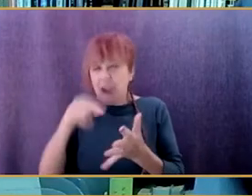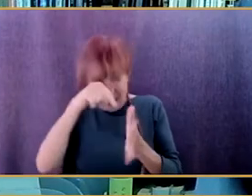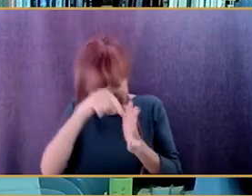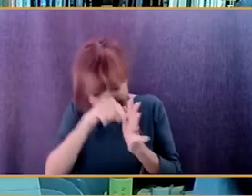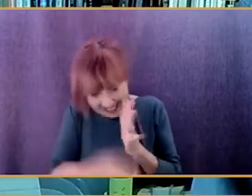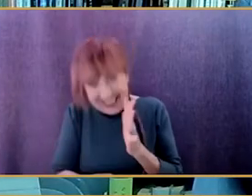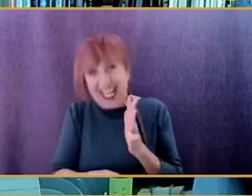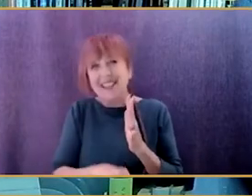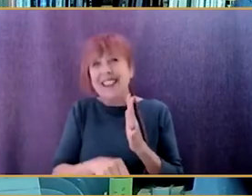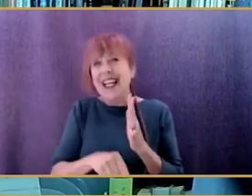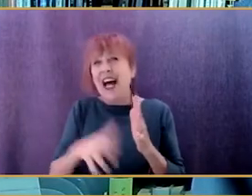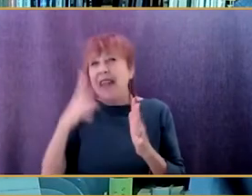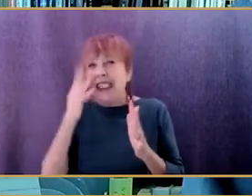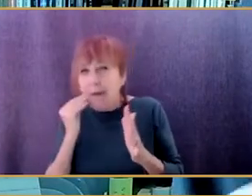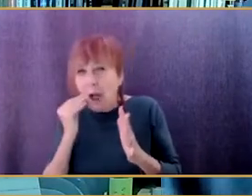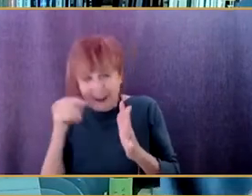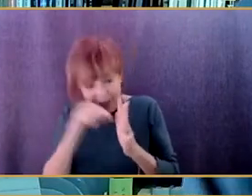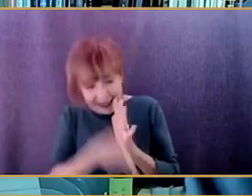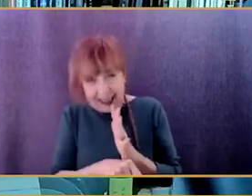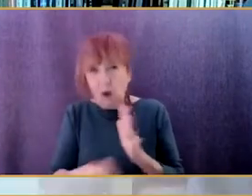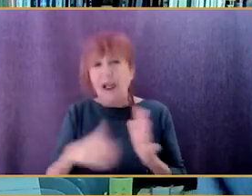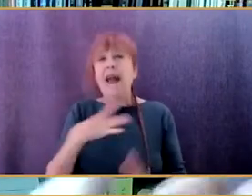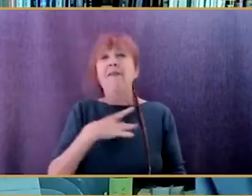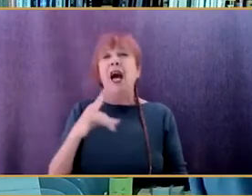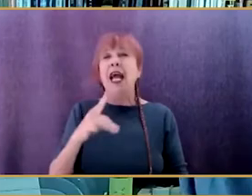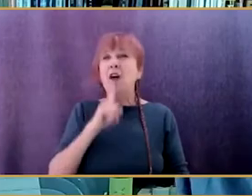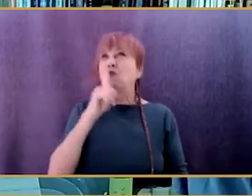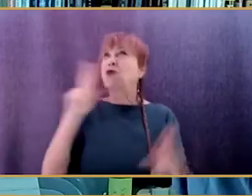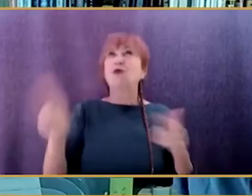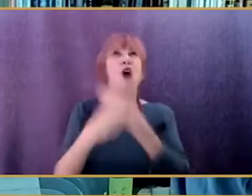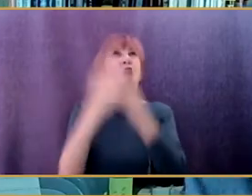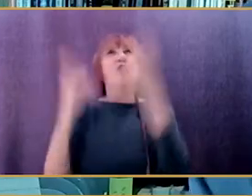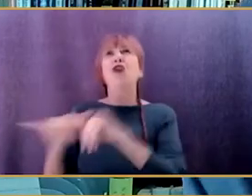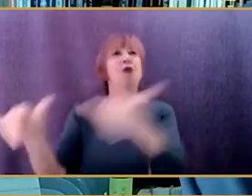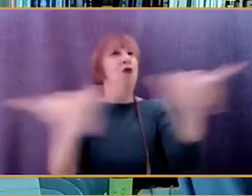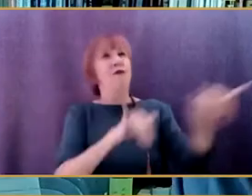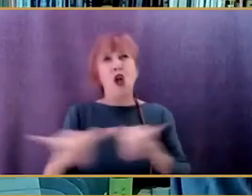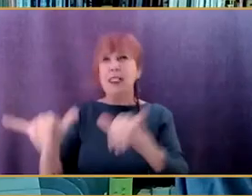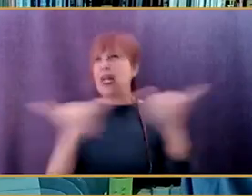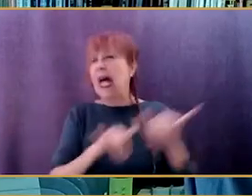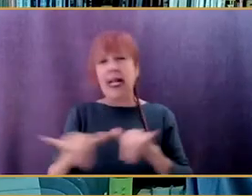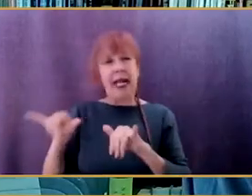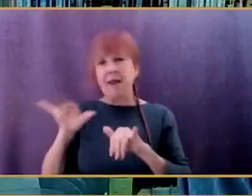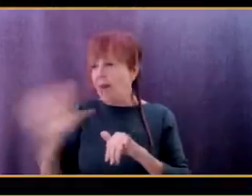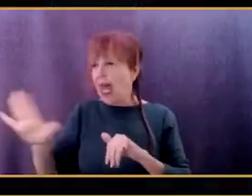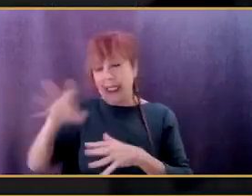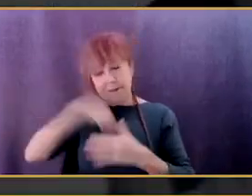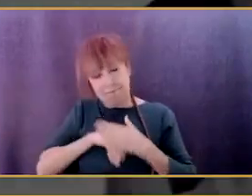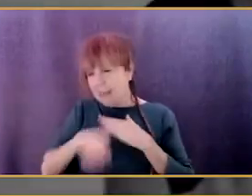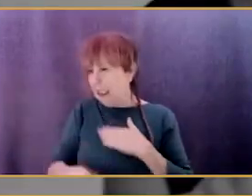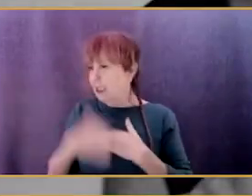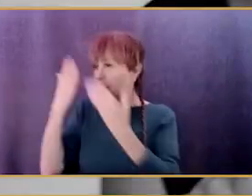details of the experience of the individual That we find a true universal affinity I think Patricia Smith embodies that idea